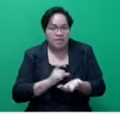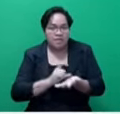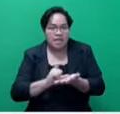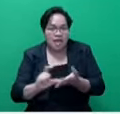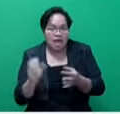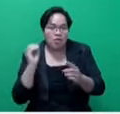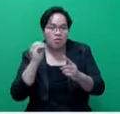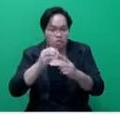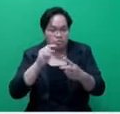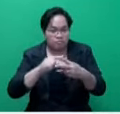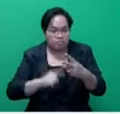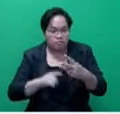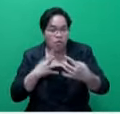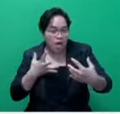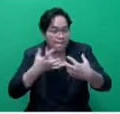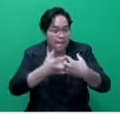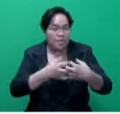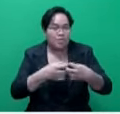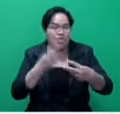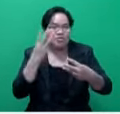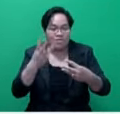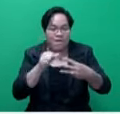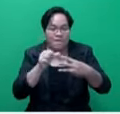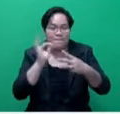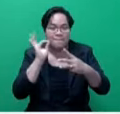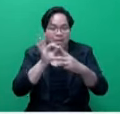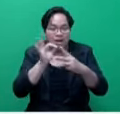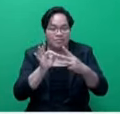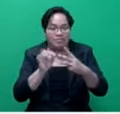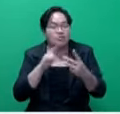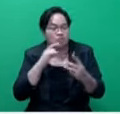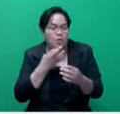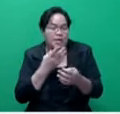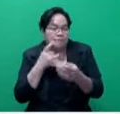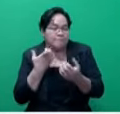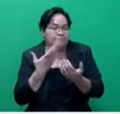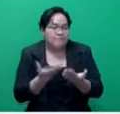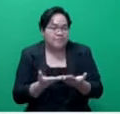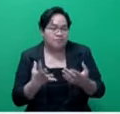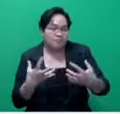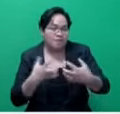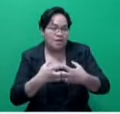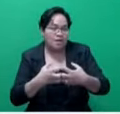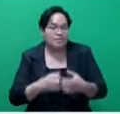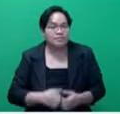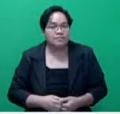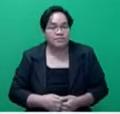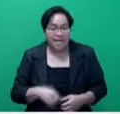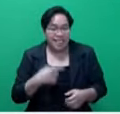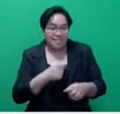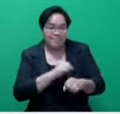these 3 priorities, and we are delivering against each one. Mr. Speaker, sir, the